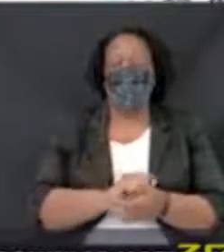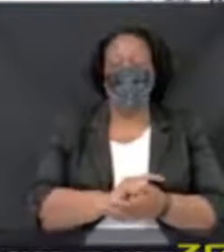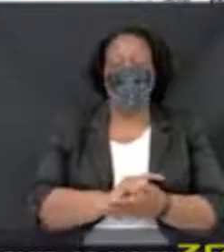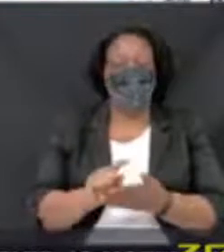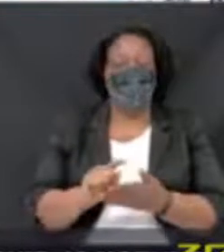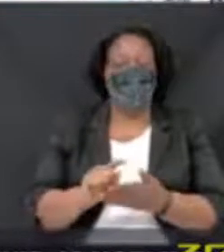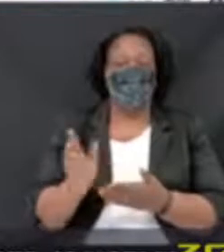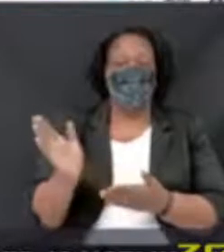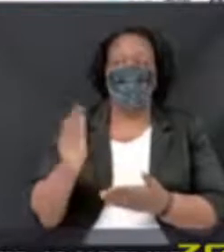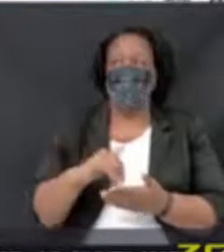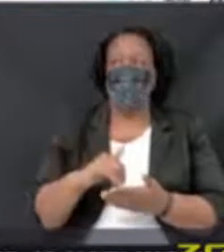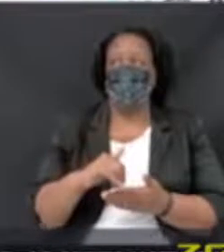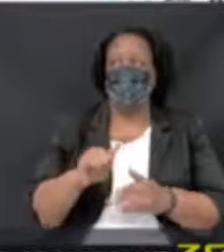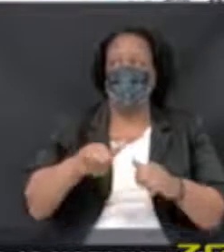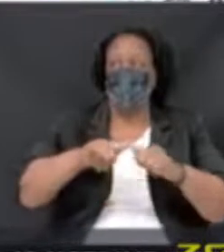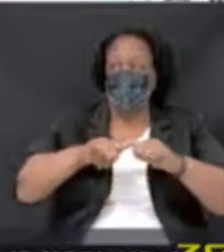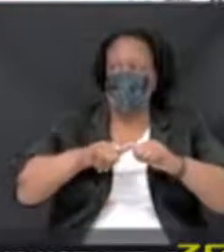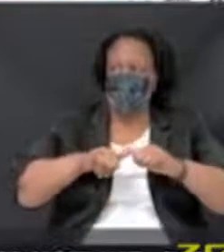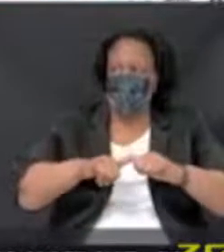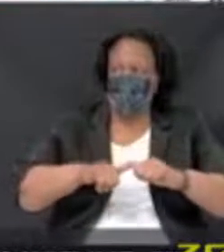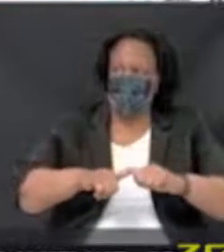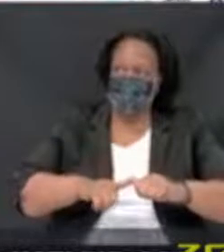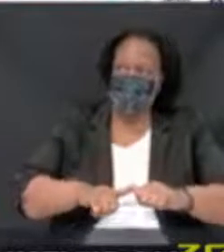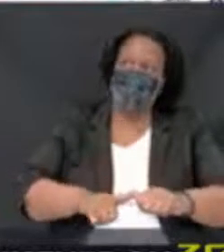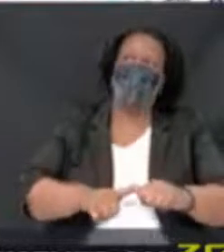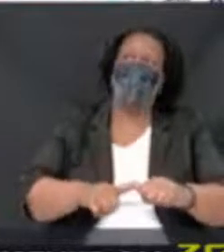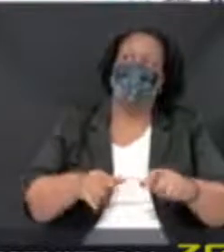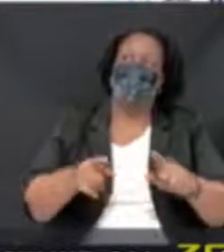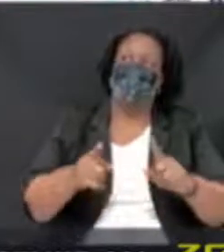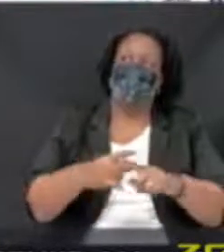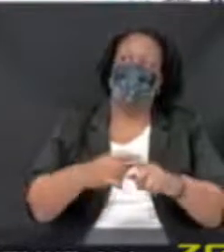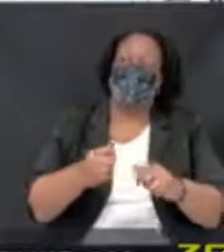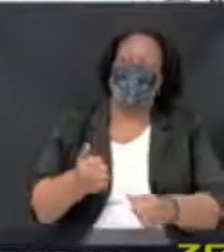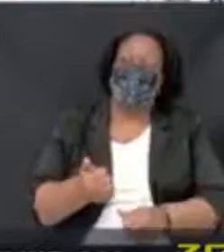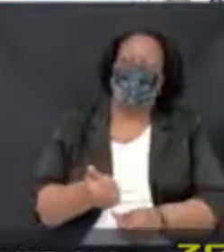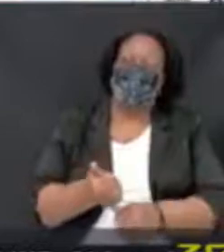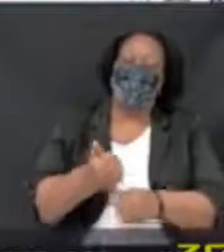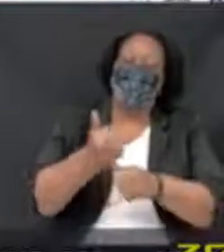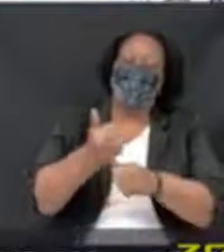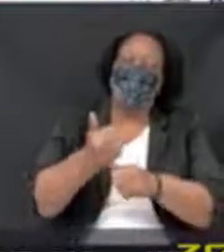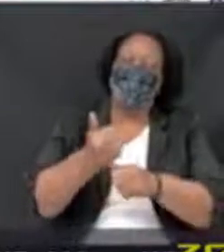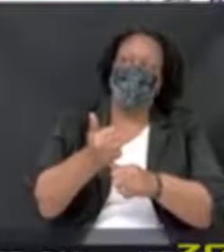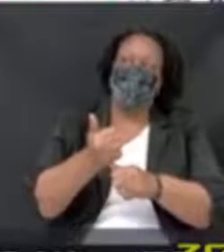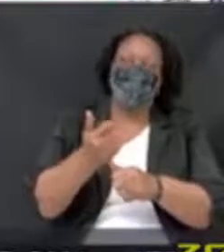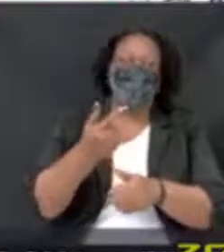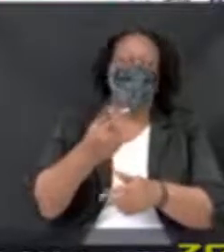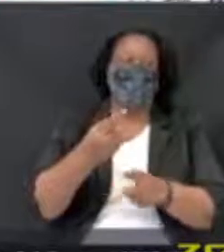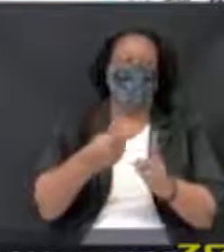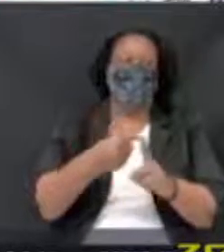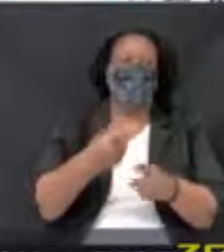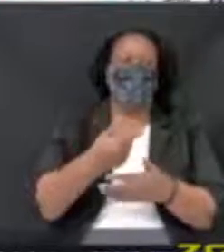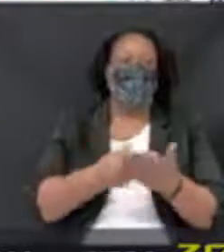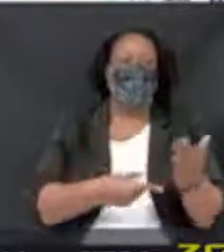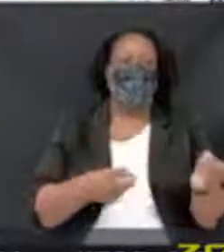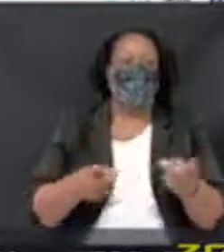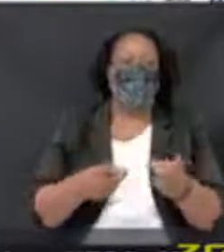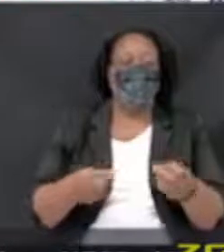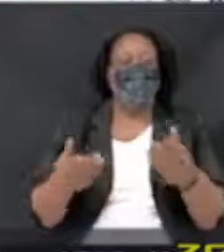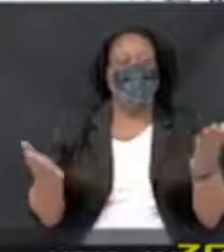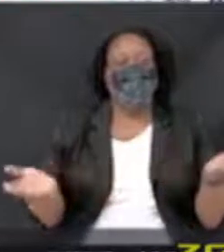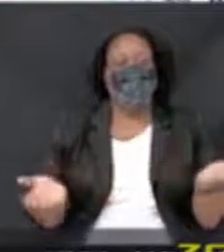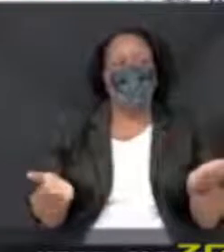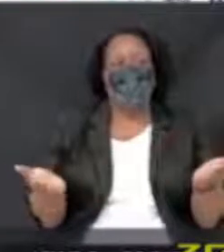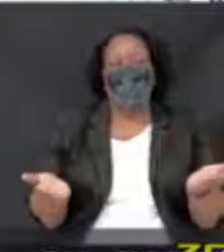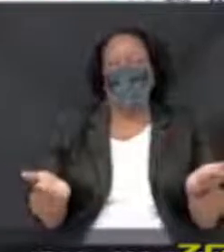and who continues to show sterling support to what we are doing here at